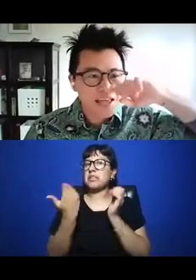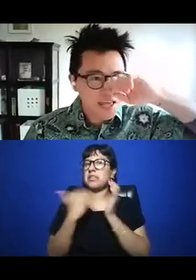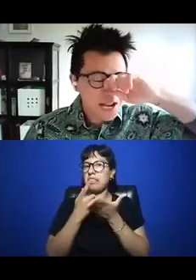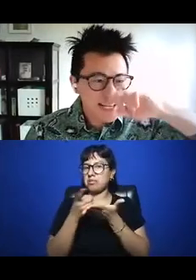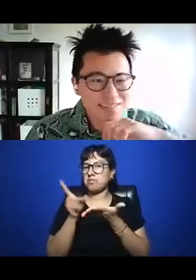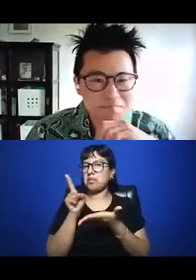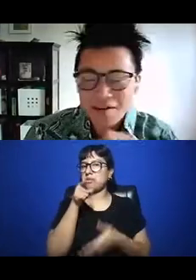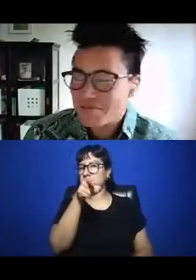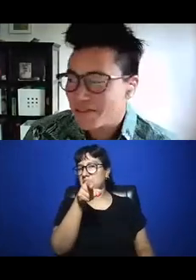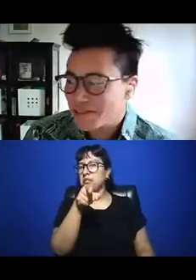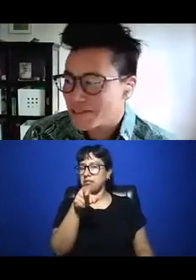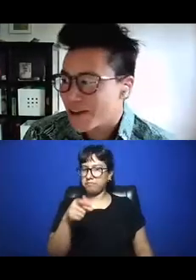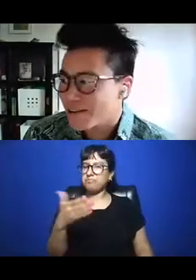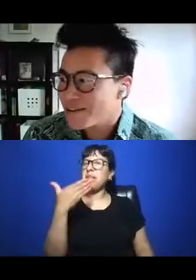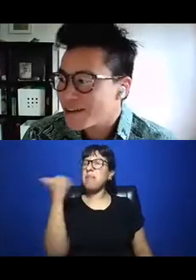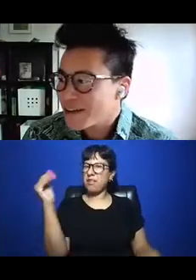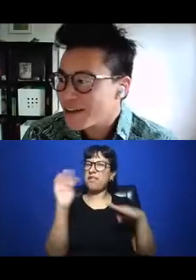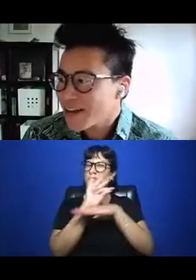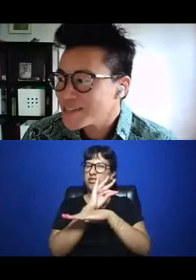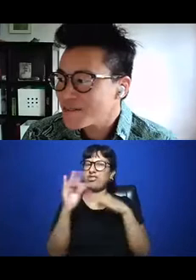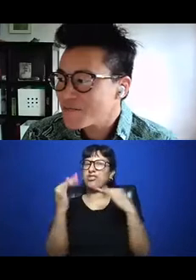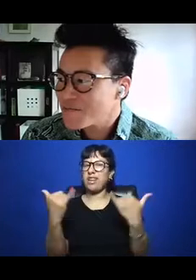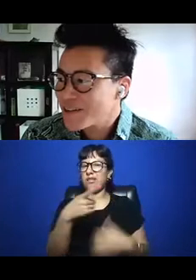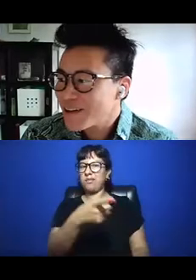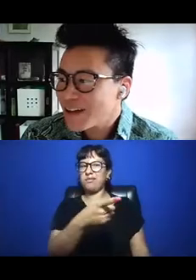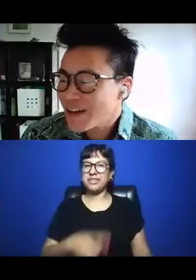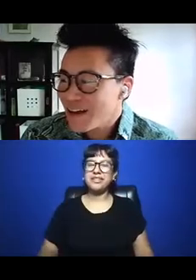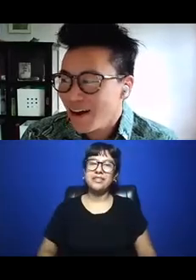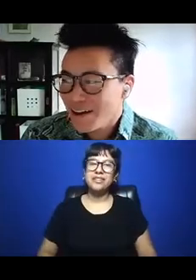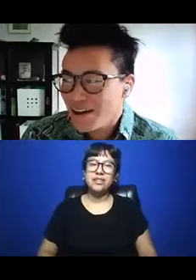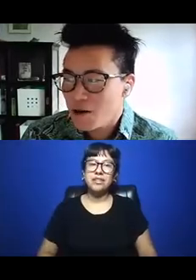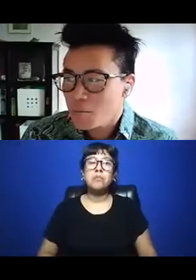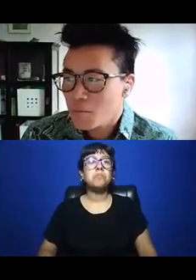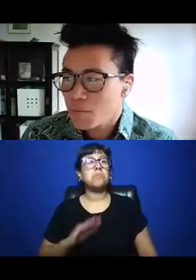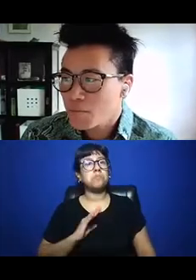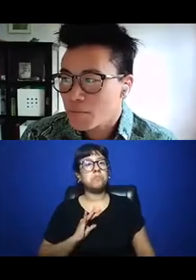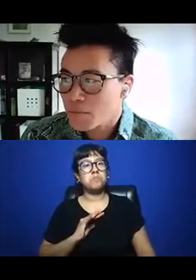it has some better features now. It has